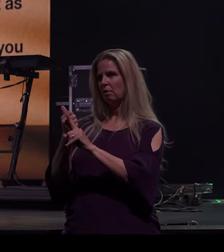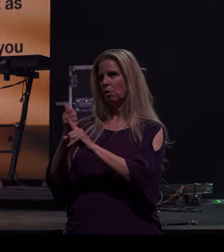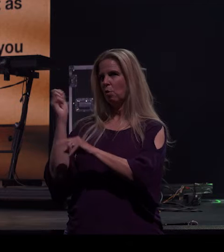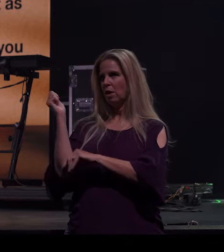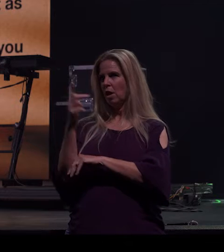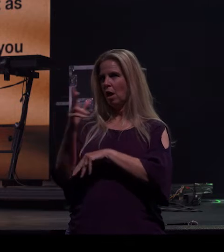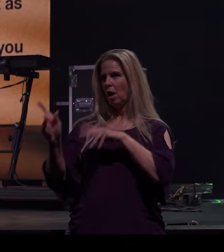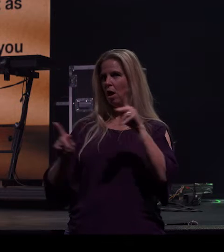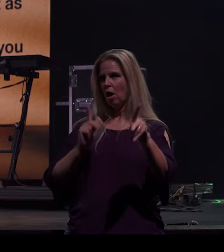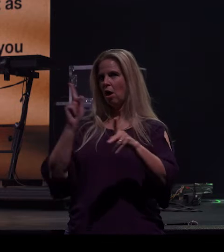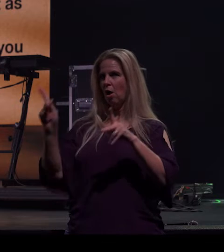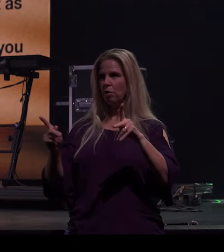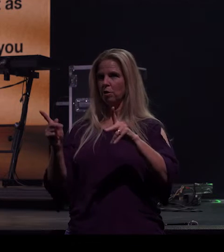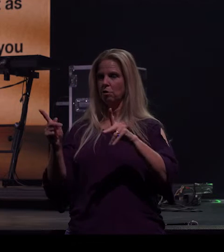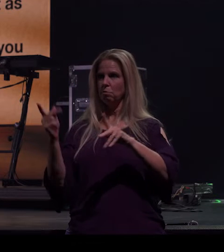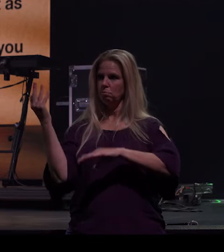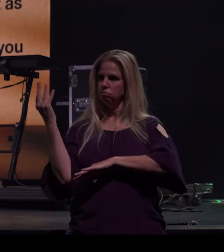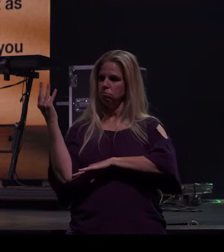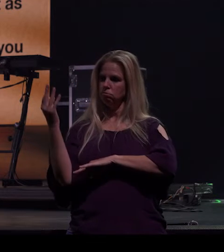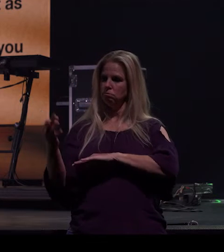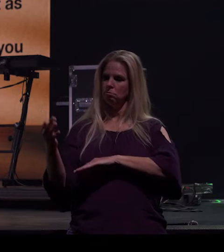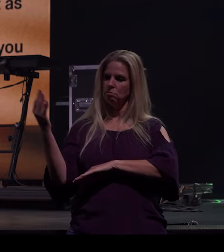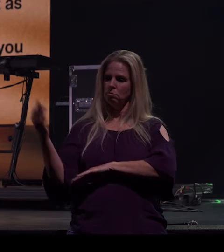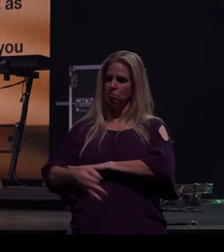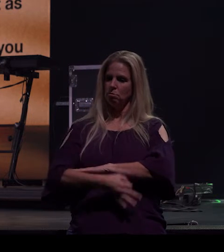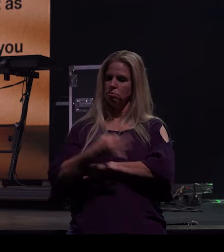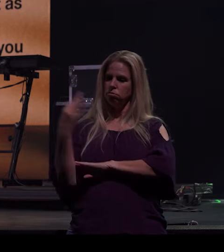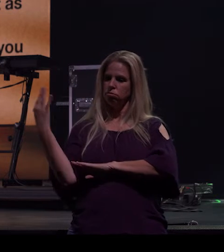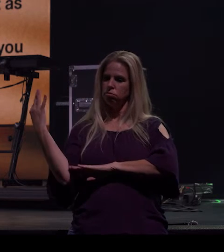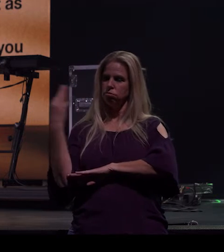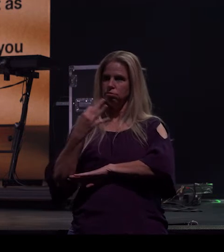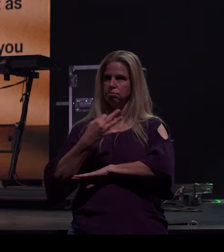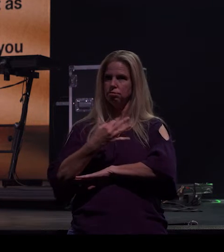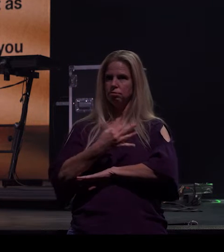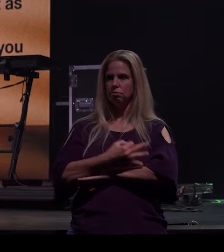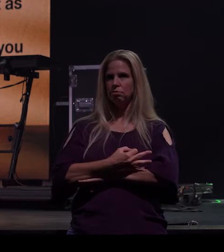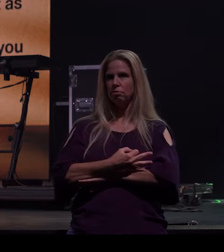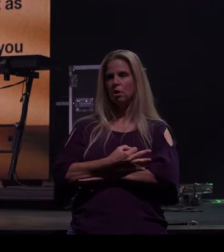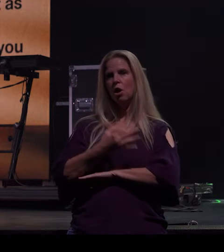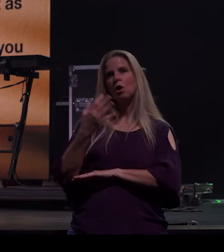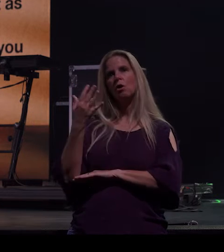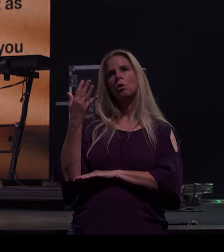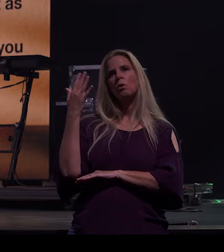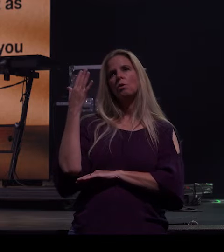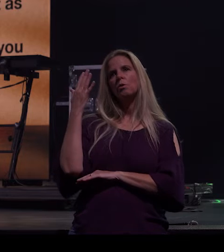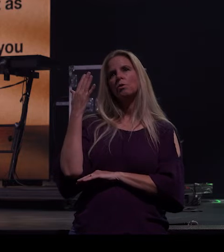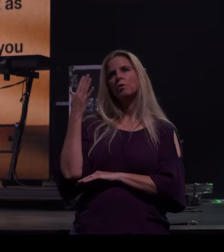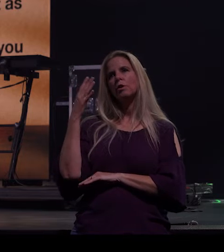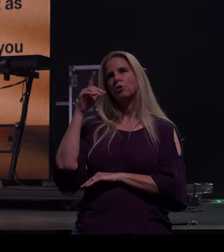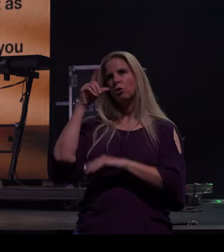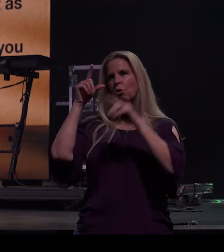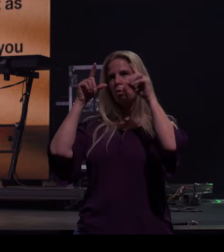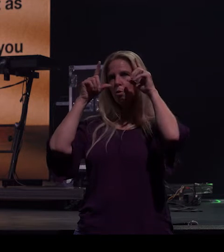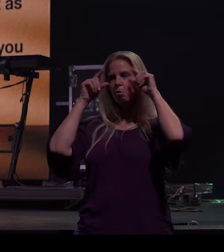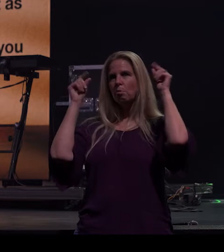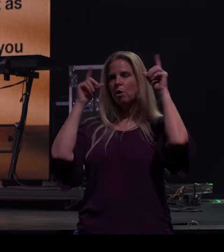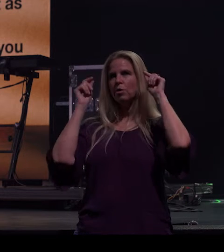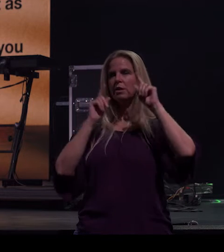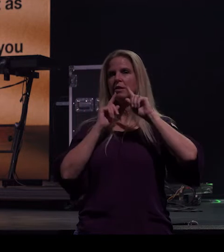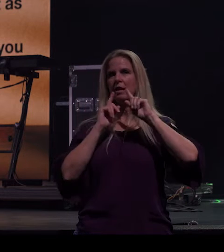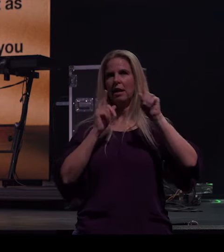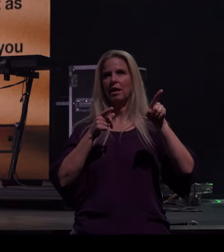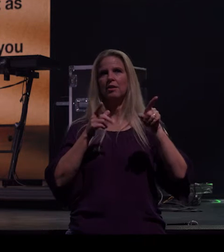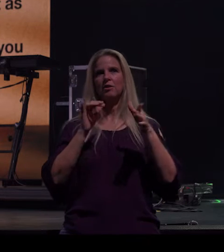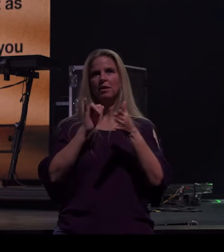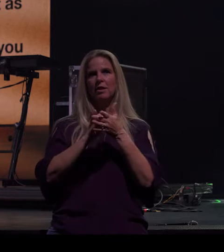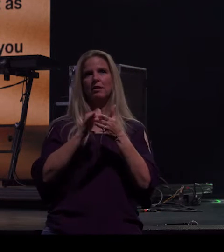people stand around you from morning till evening. Like, Moses, why on earth wouldn't you ask for help? And what, I just want you to watch Moses' answer, because this is what I